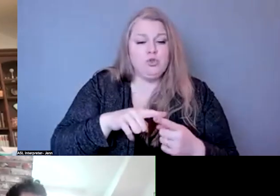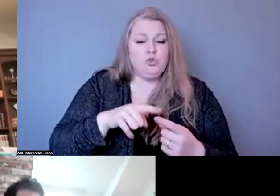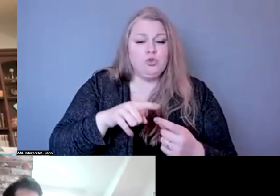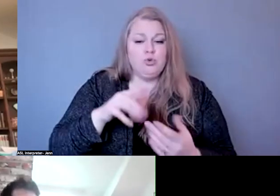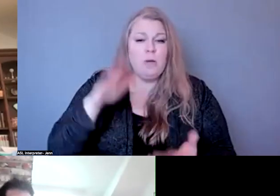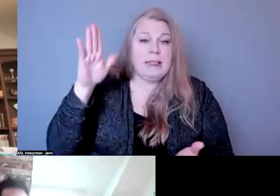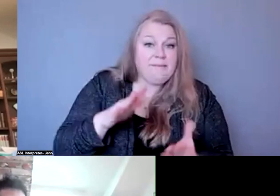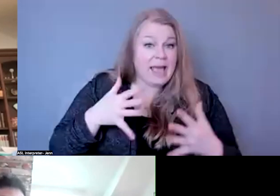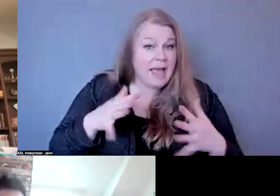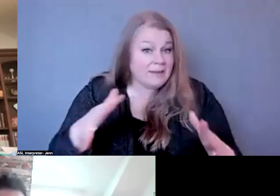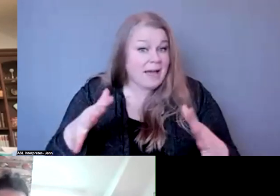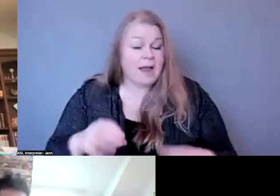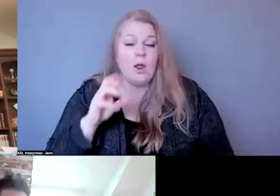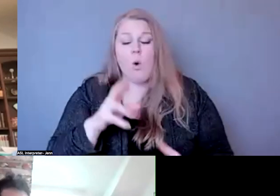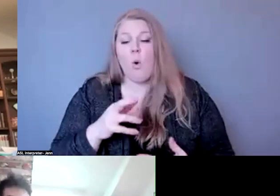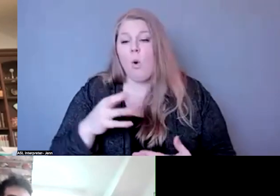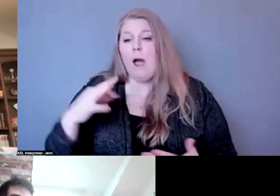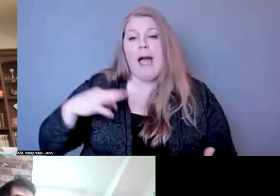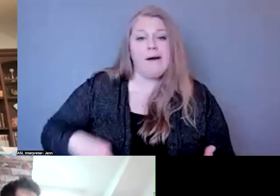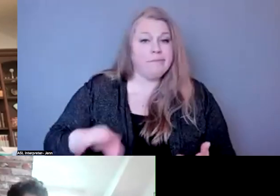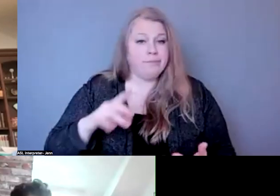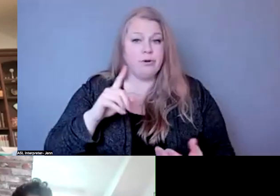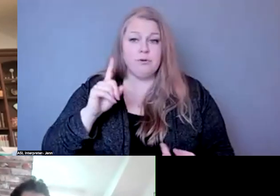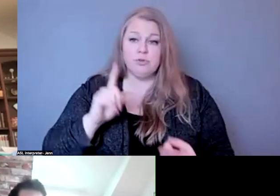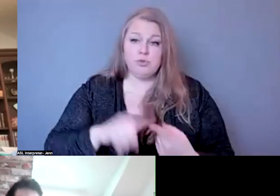anxiety, or that may be helpful to